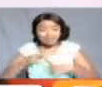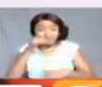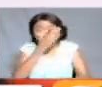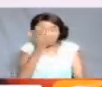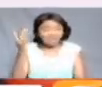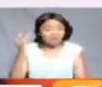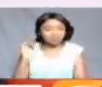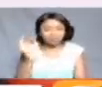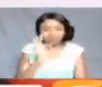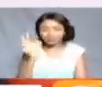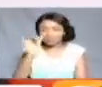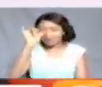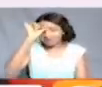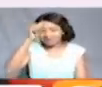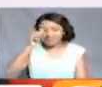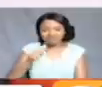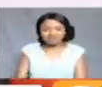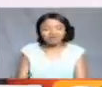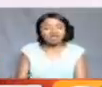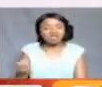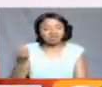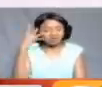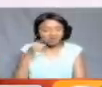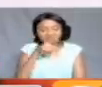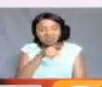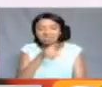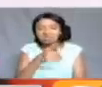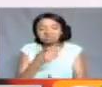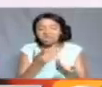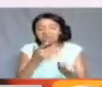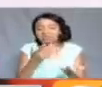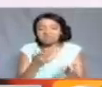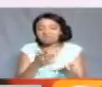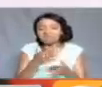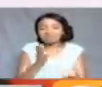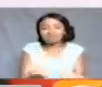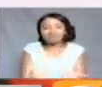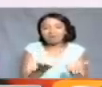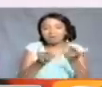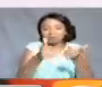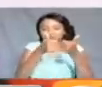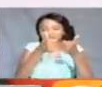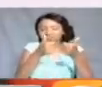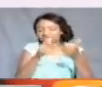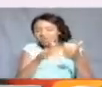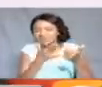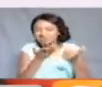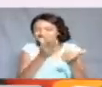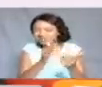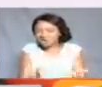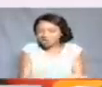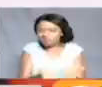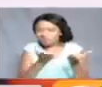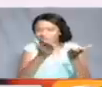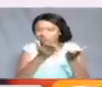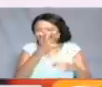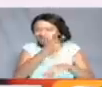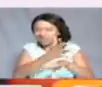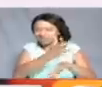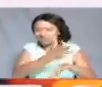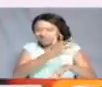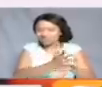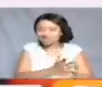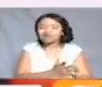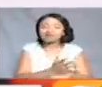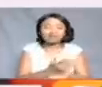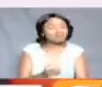of the day. You know, they know when this is a paid promotion, you know, when this lacks authenticity, so they don't resonate with it. And,